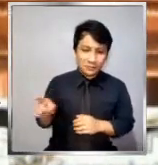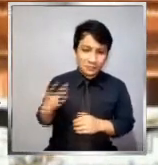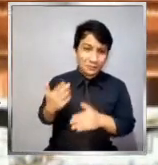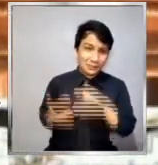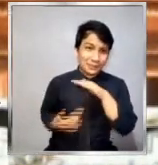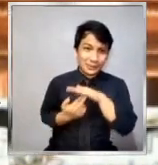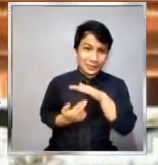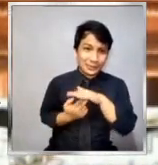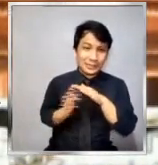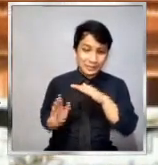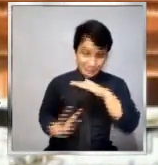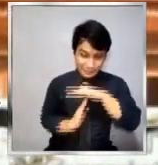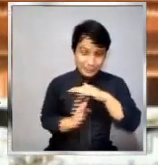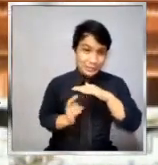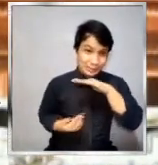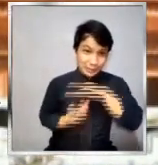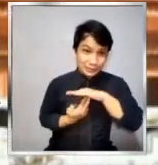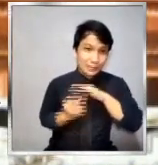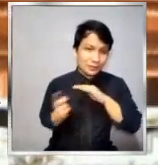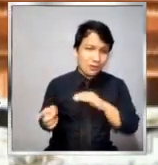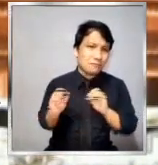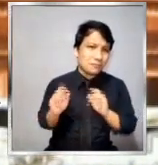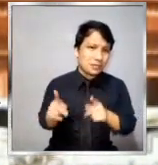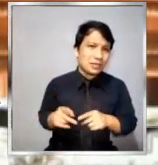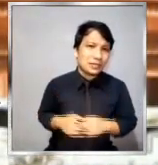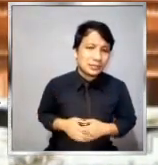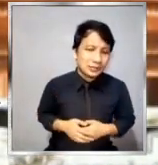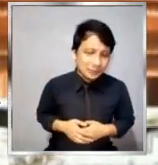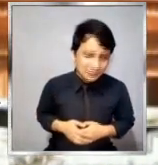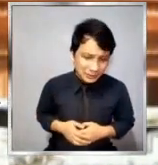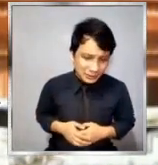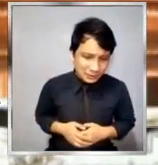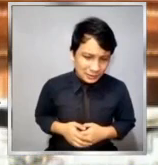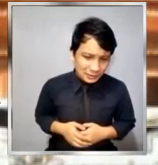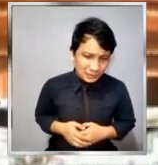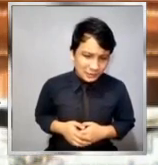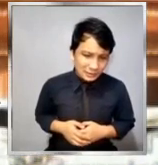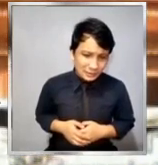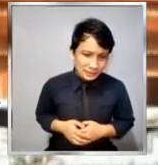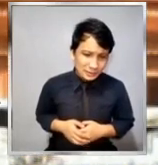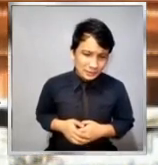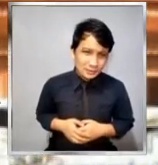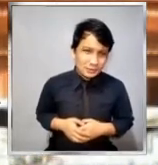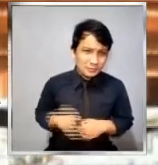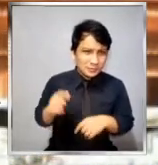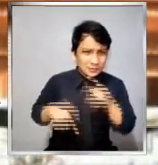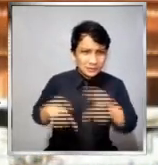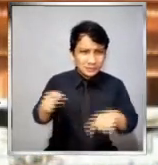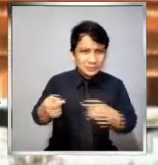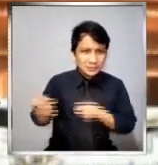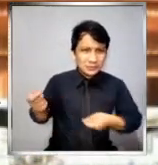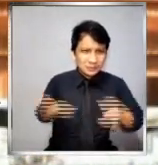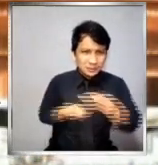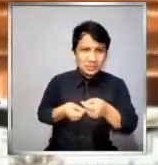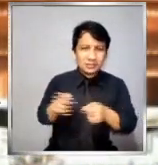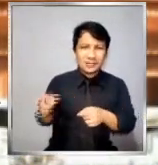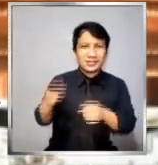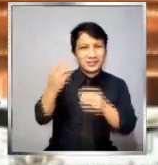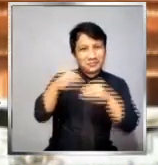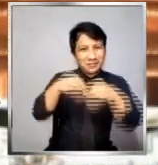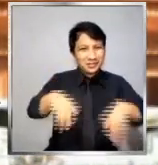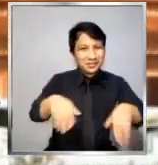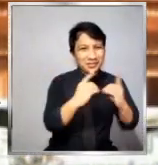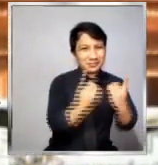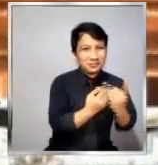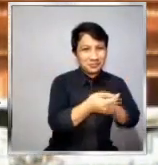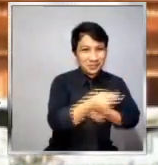that all papers sa transactions inyong mga departamento, you